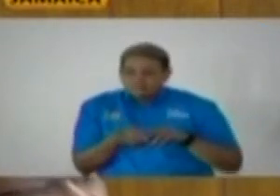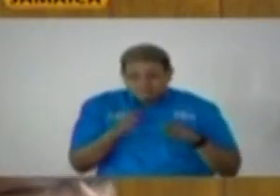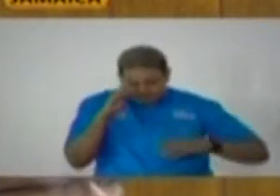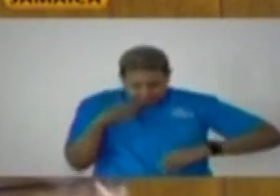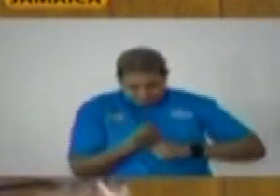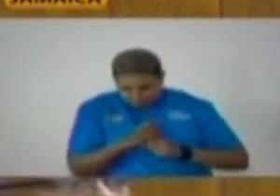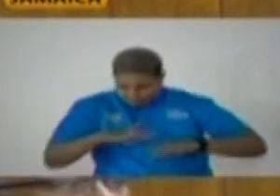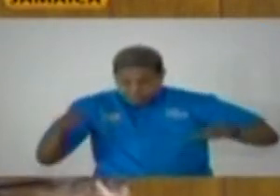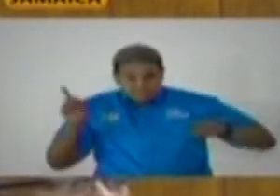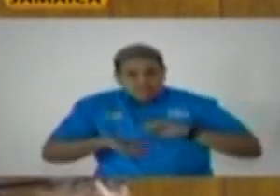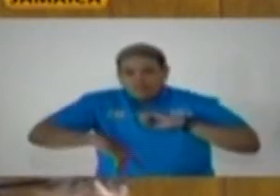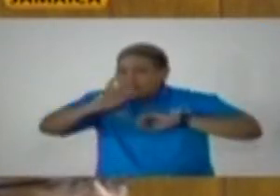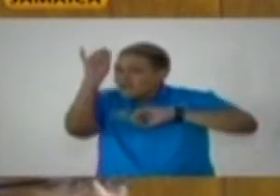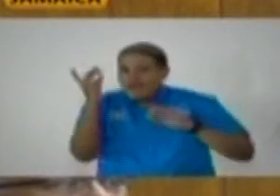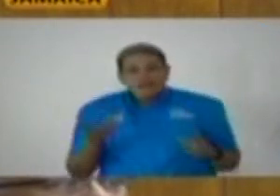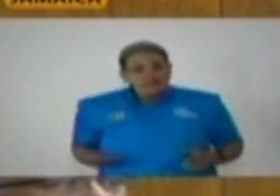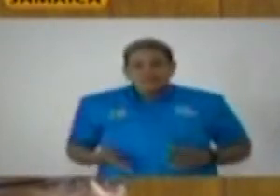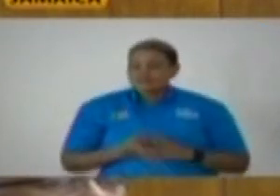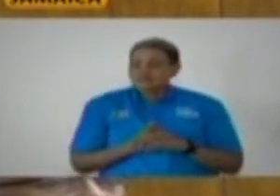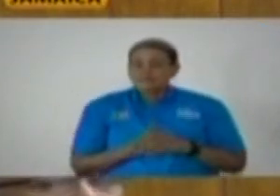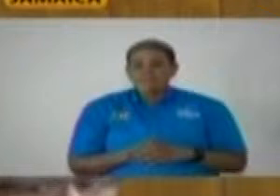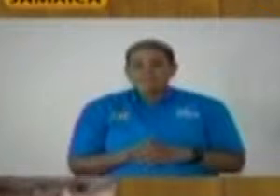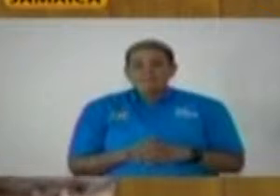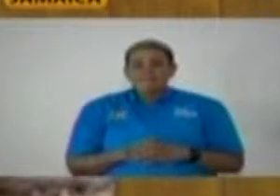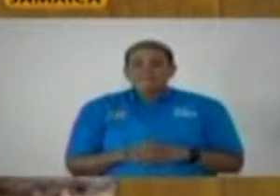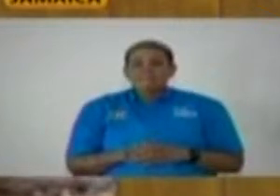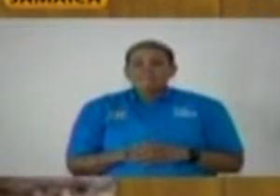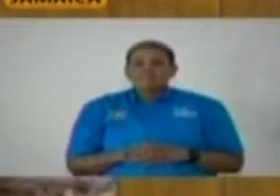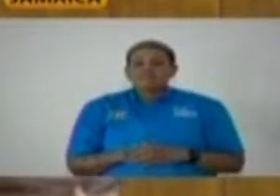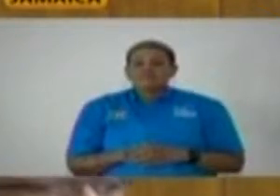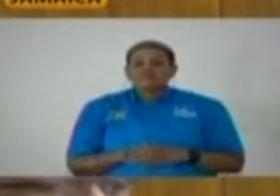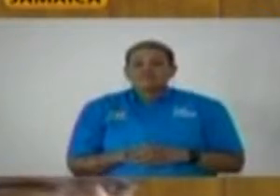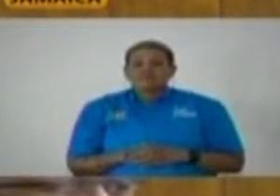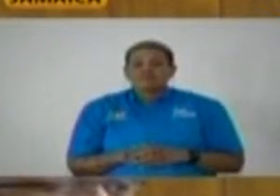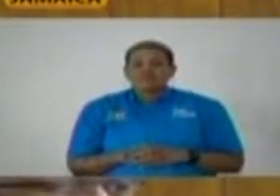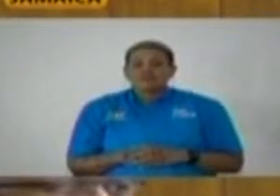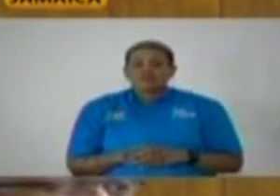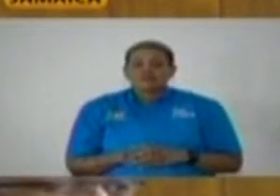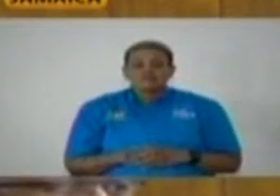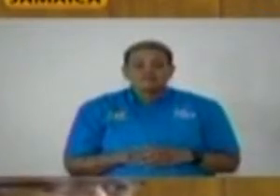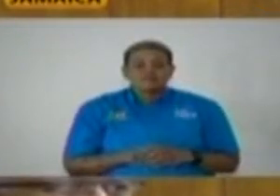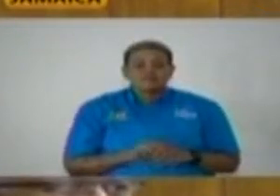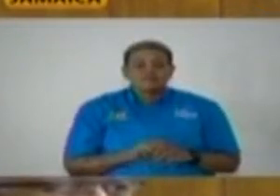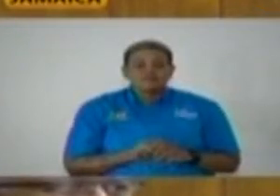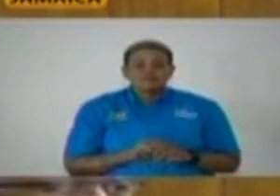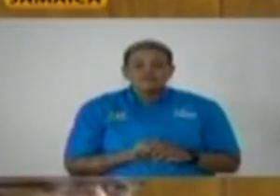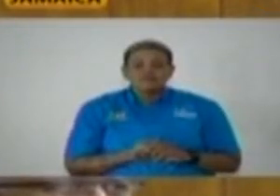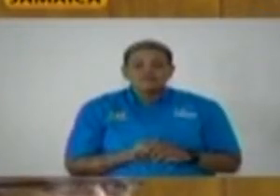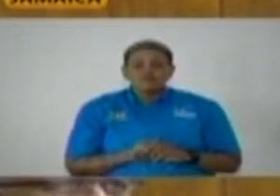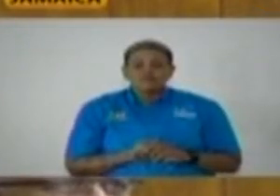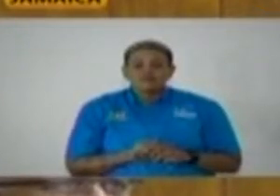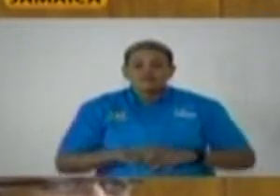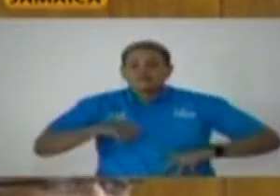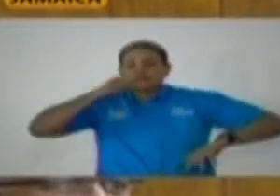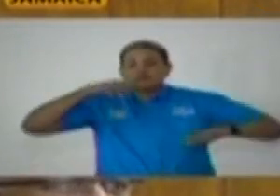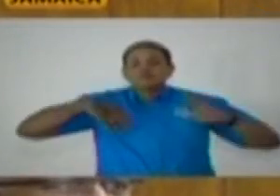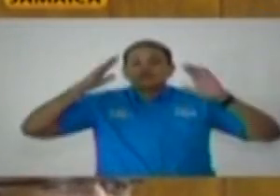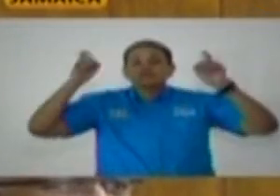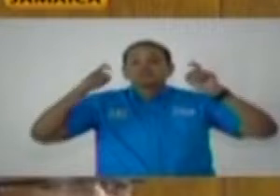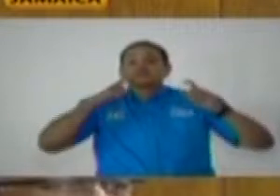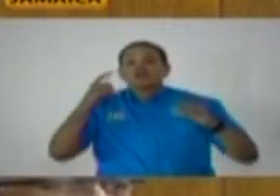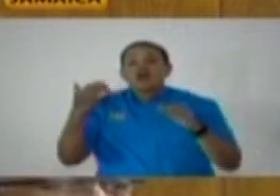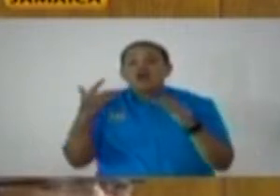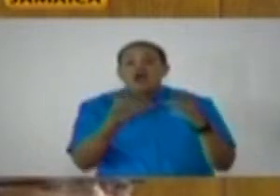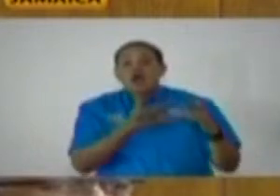Madam Speaker. You need to be more transformational. Madam Speaker, the HEART falls under the